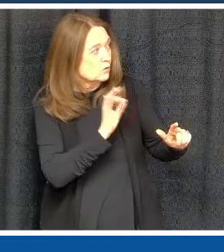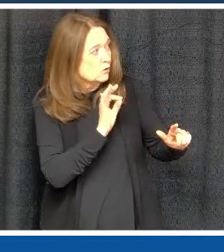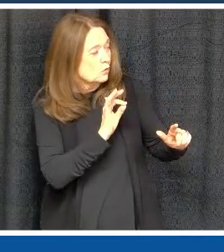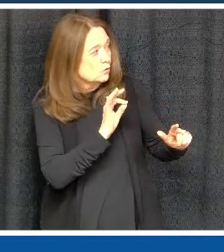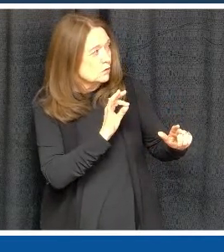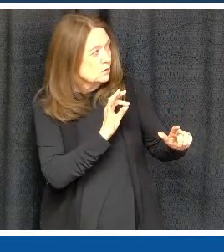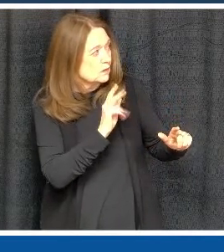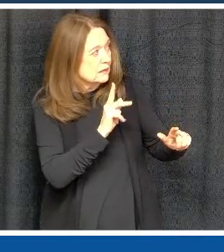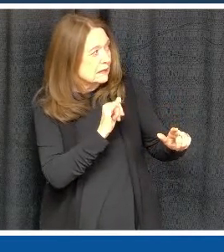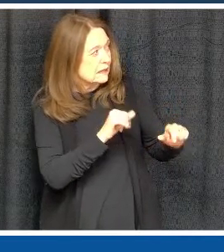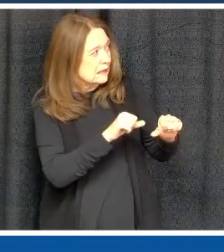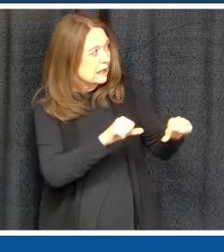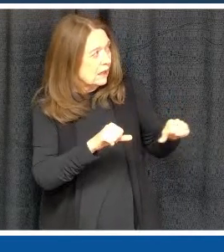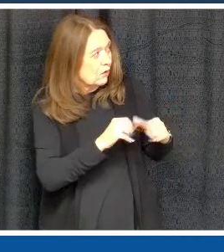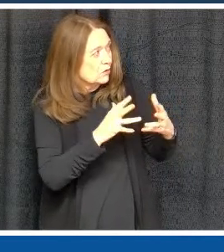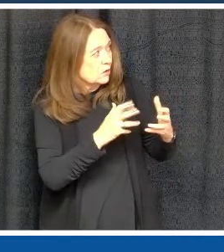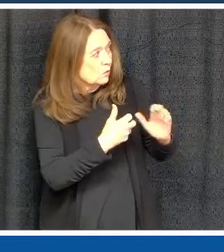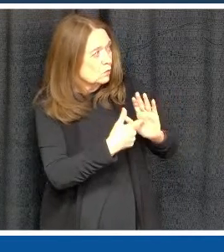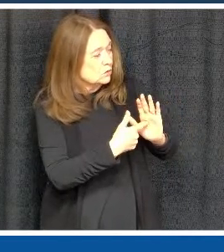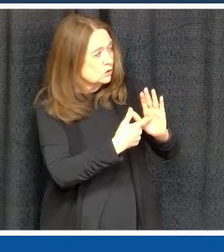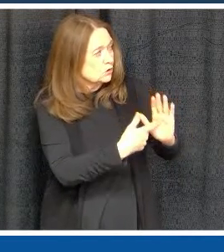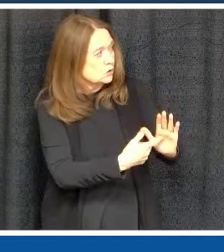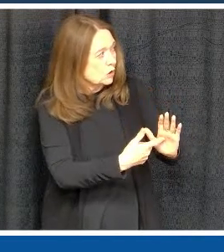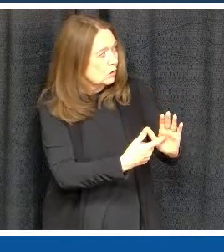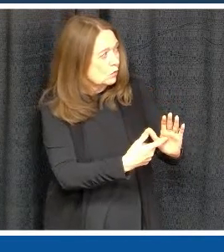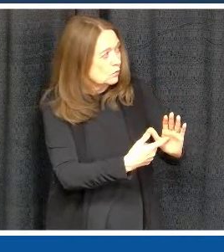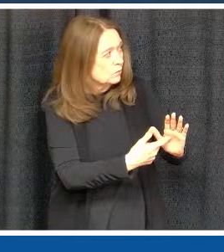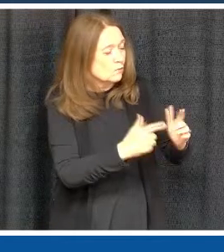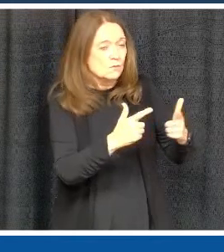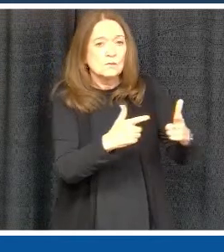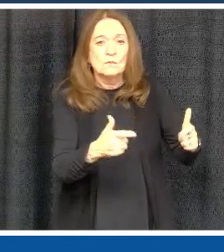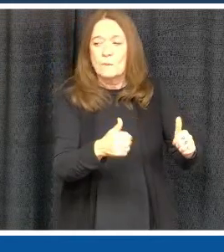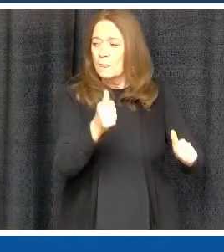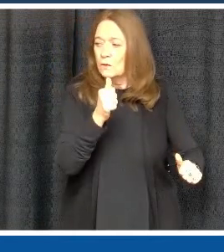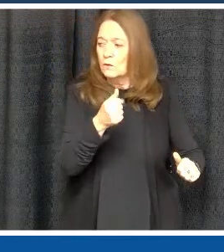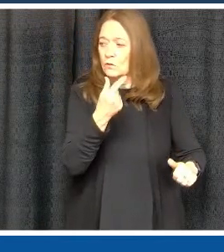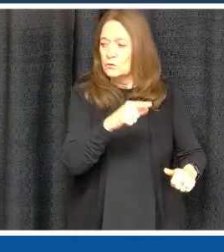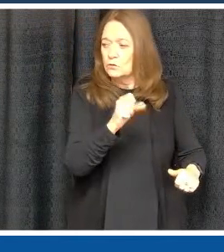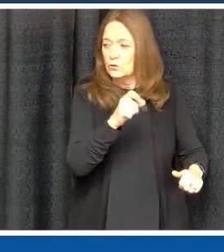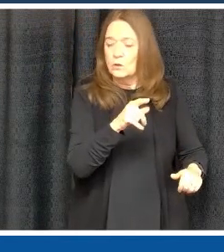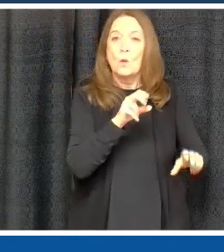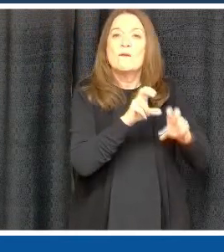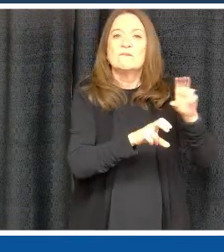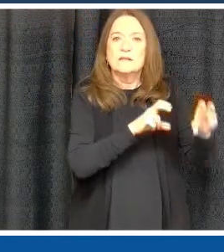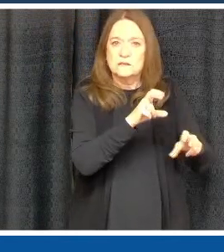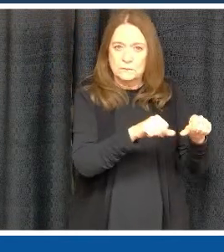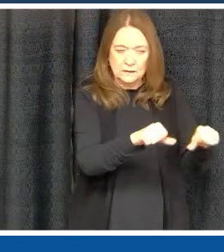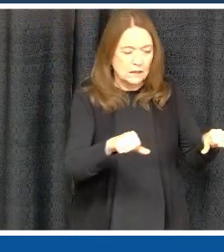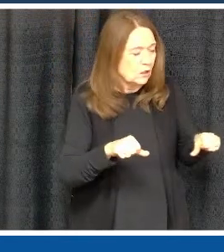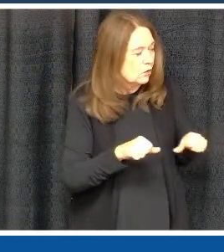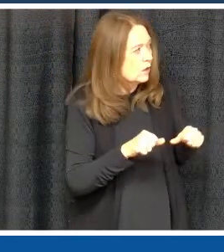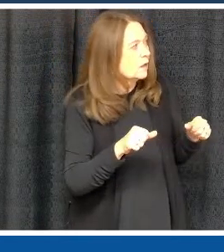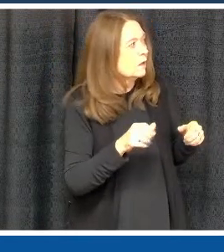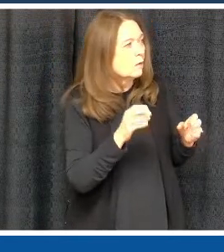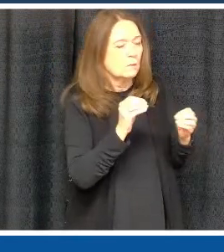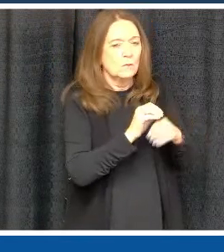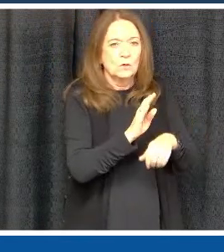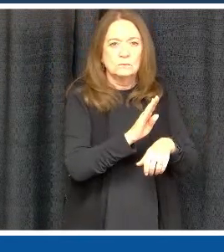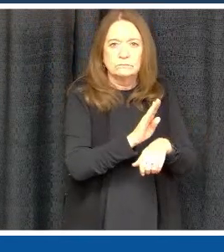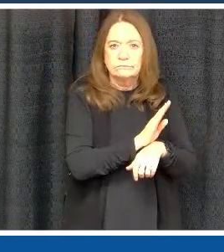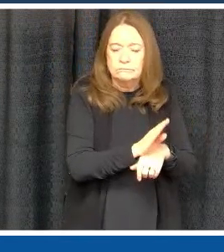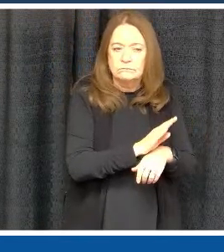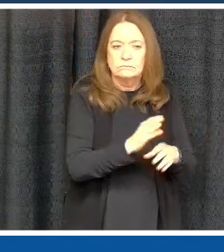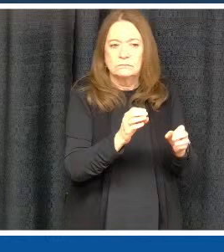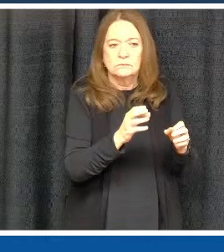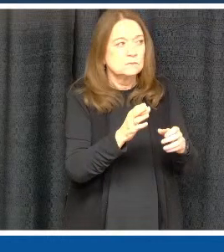areas that we want to show investment. Larger green nodes, those are going to be more commercially based. Smaller nodes are going to be more